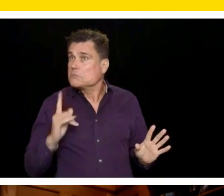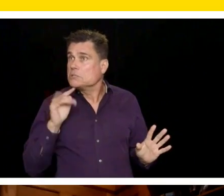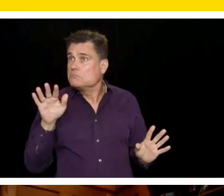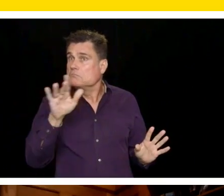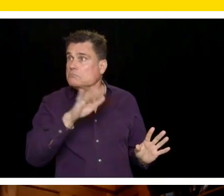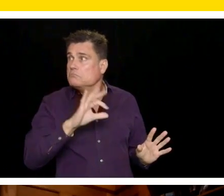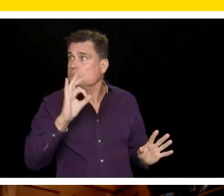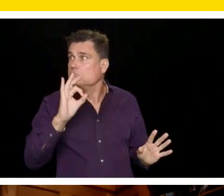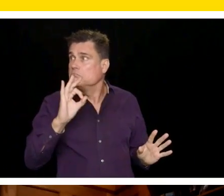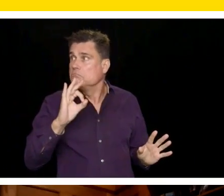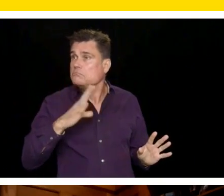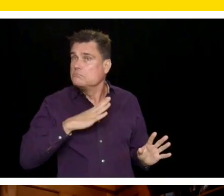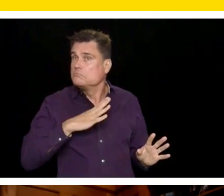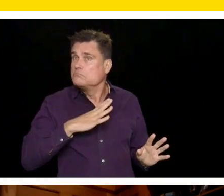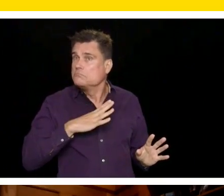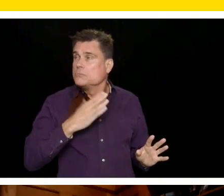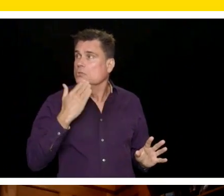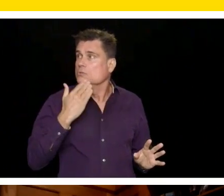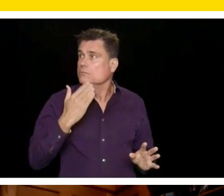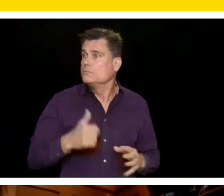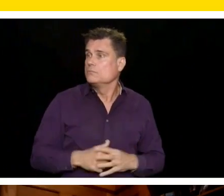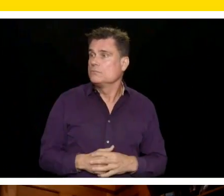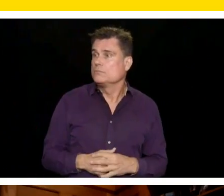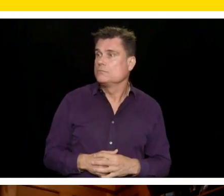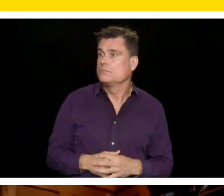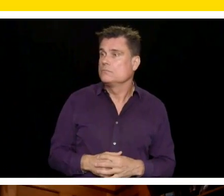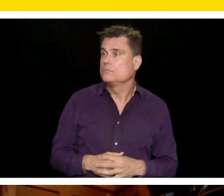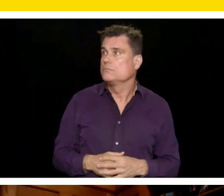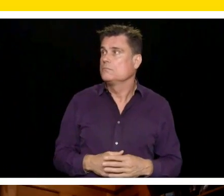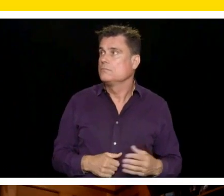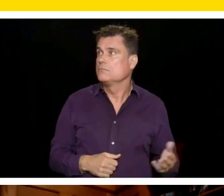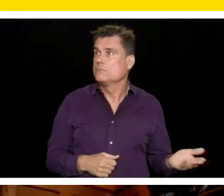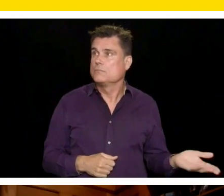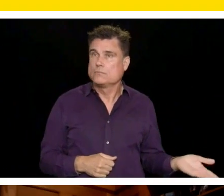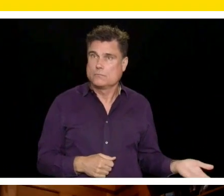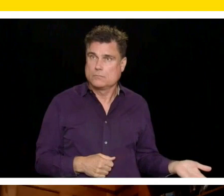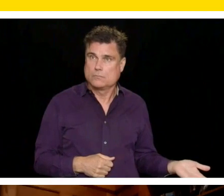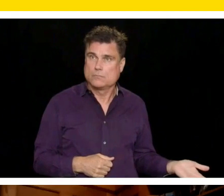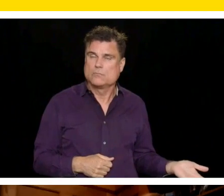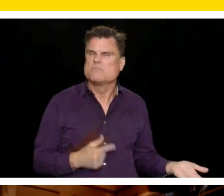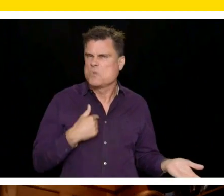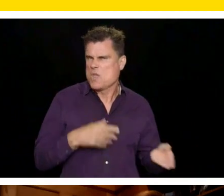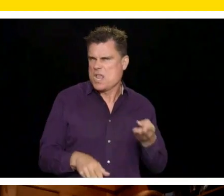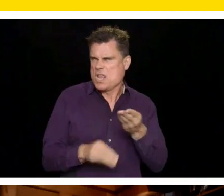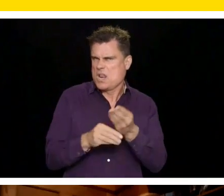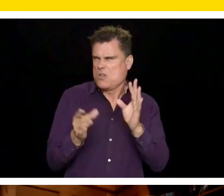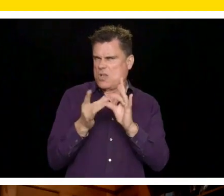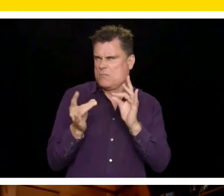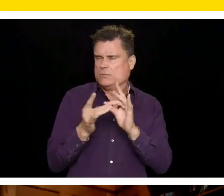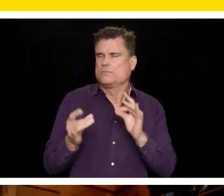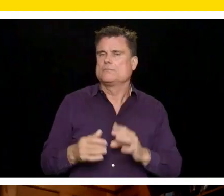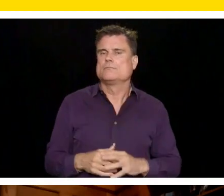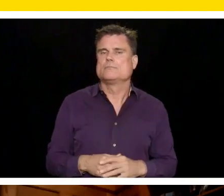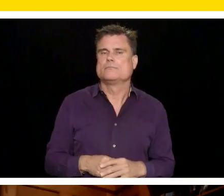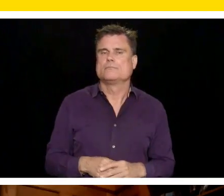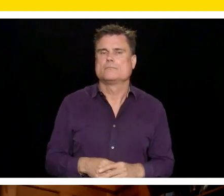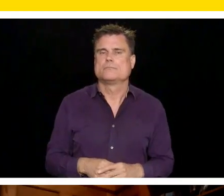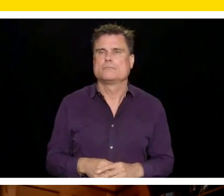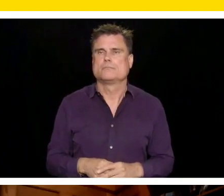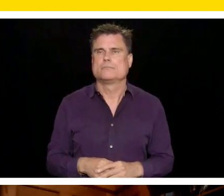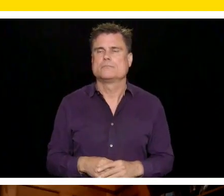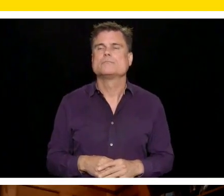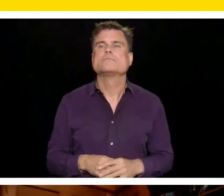couple notes? It's wonderful. Thank you. We continue to get those calls about the secret benefit